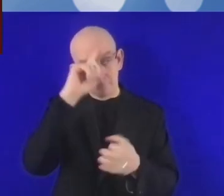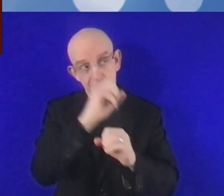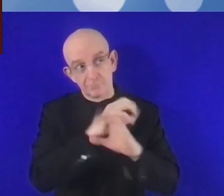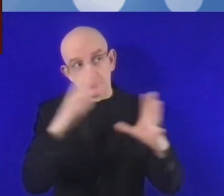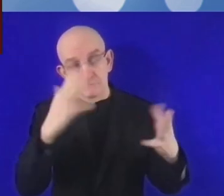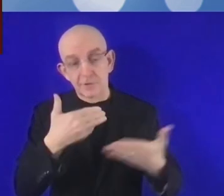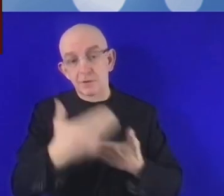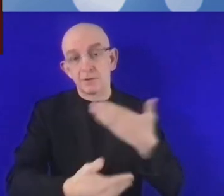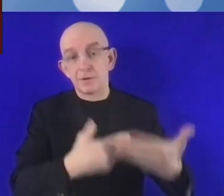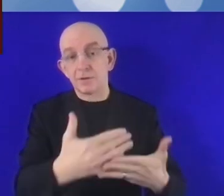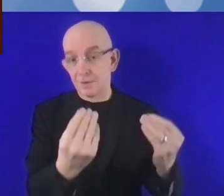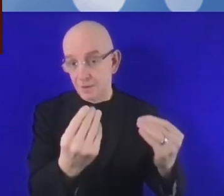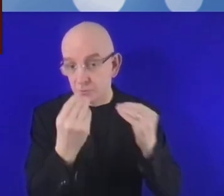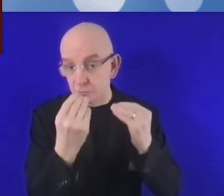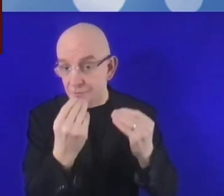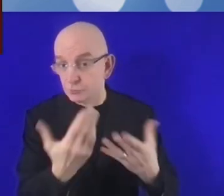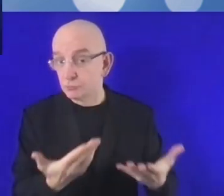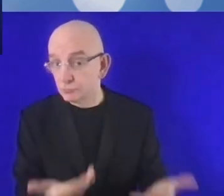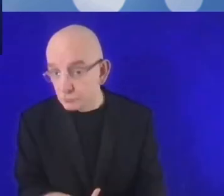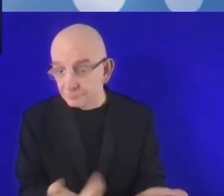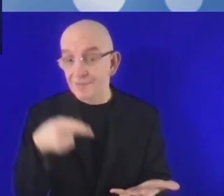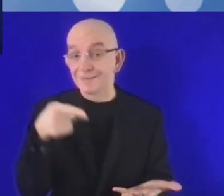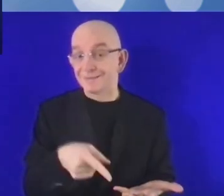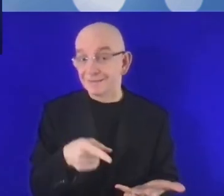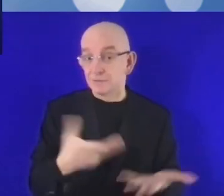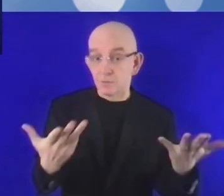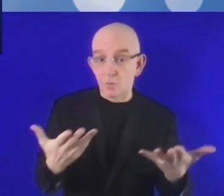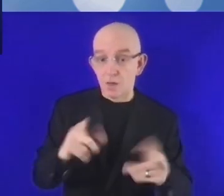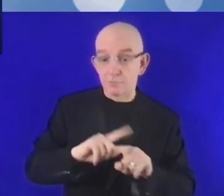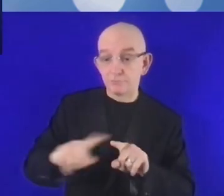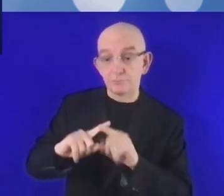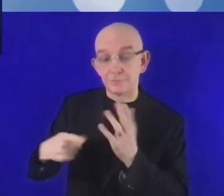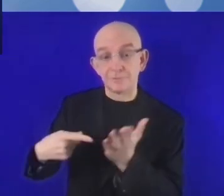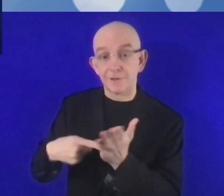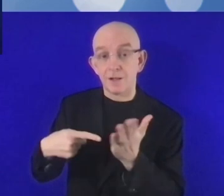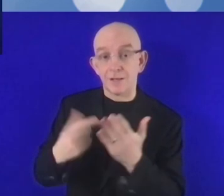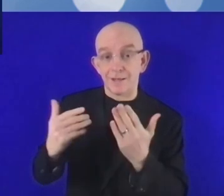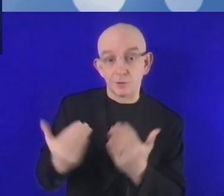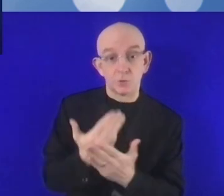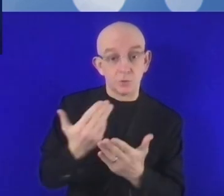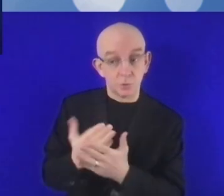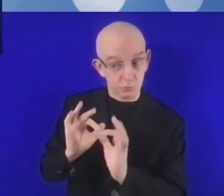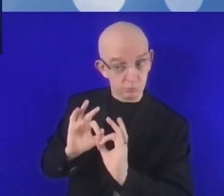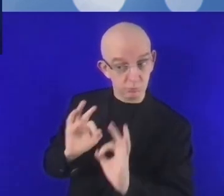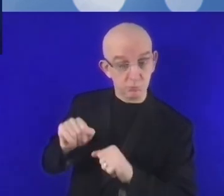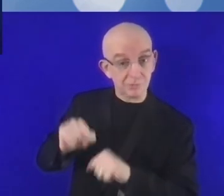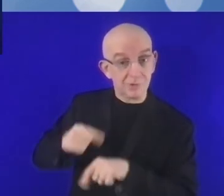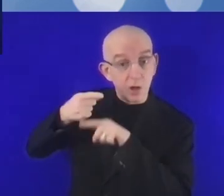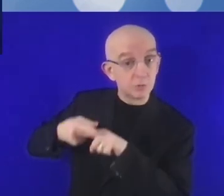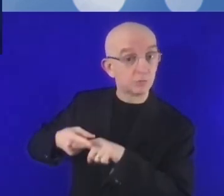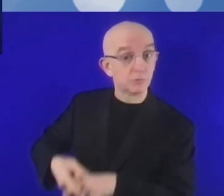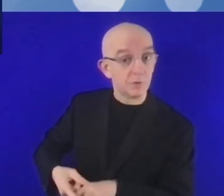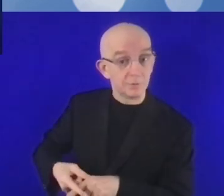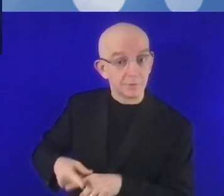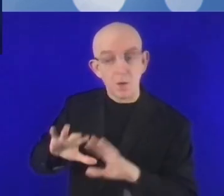how can we harvest its benefits? Or, how do we preserve human rights in a digital